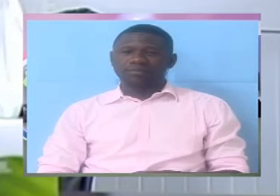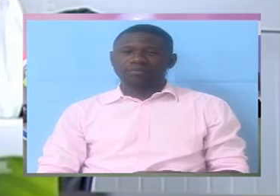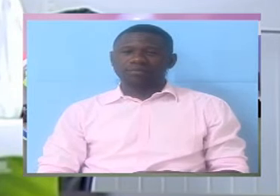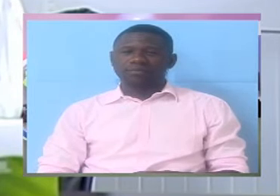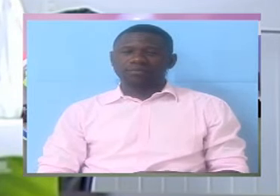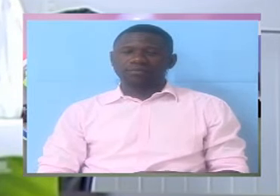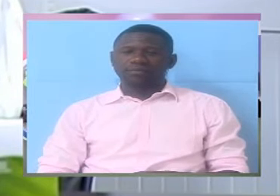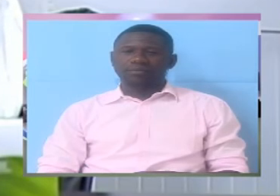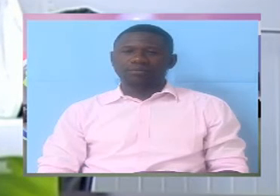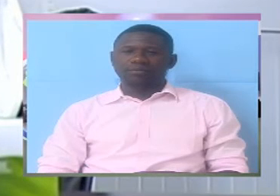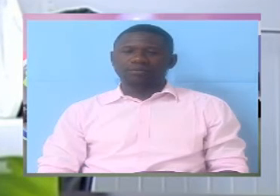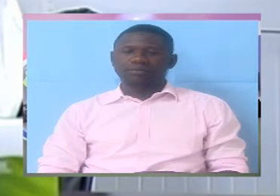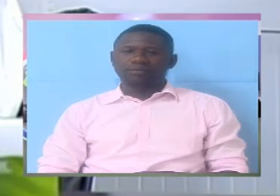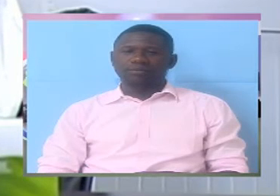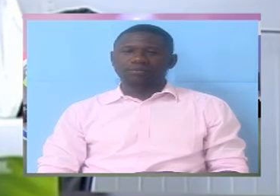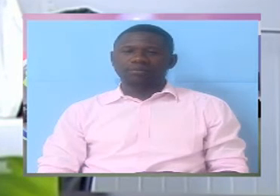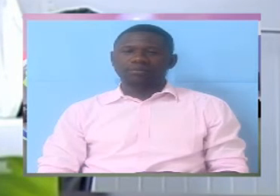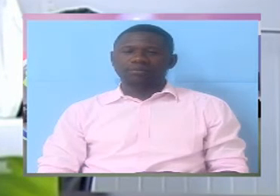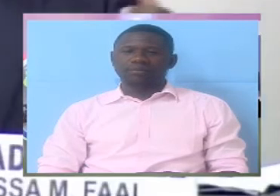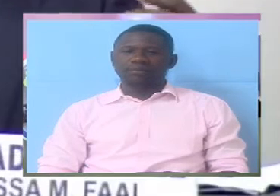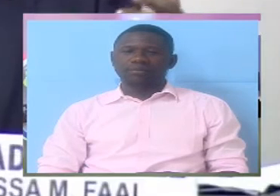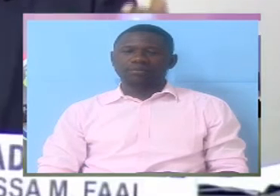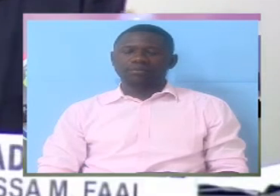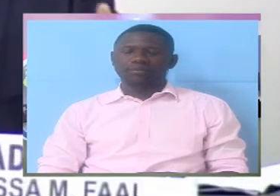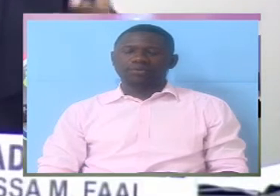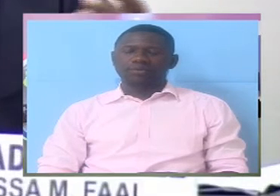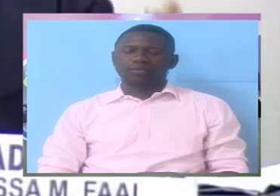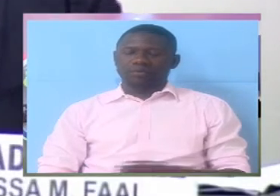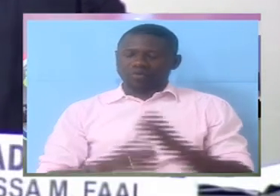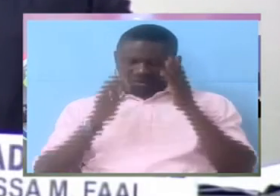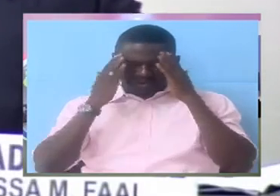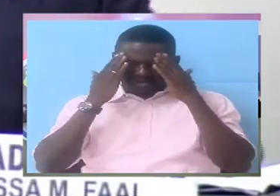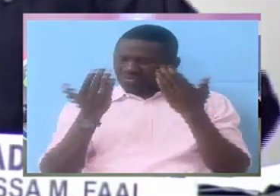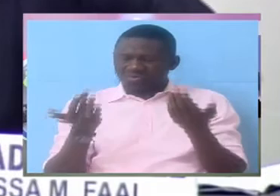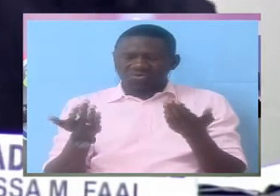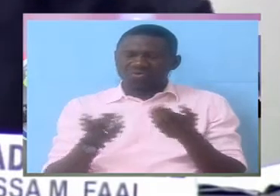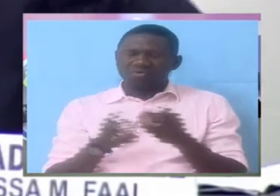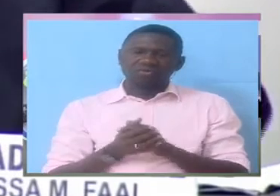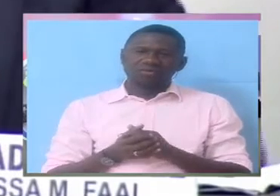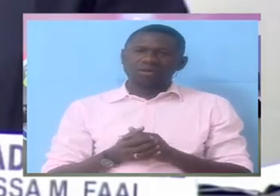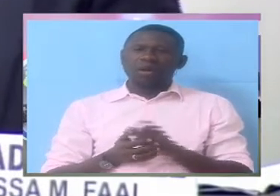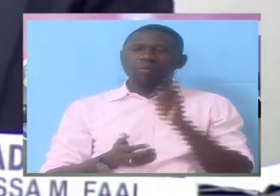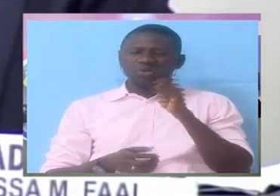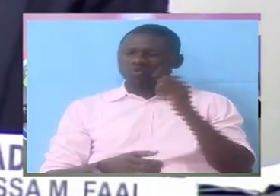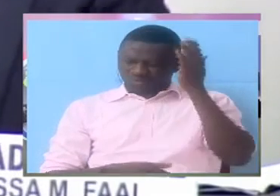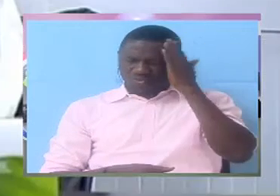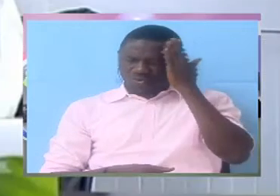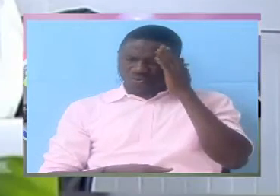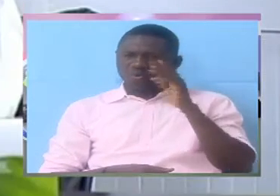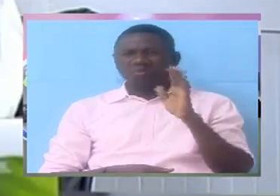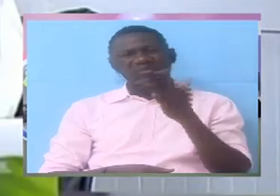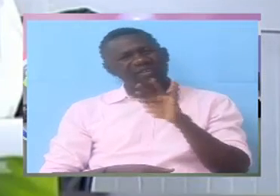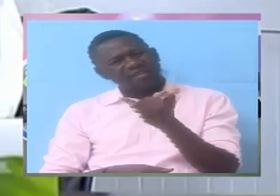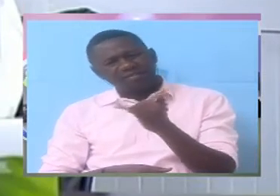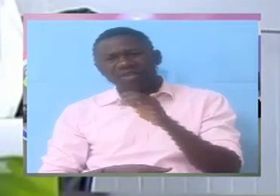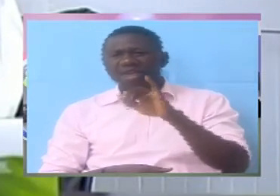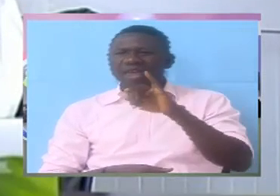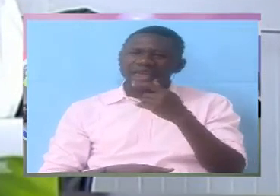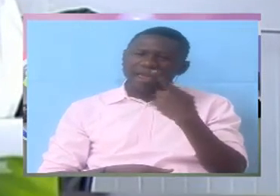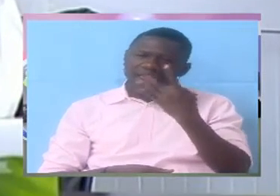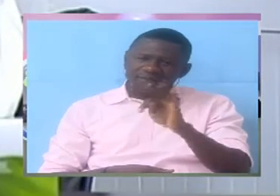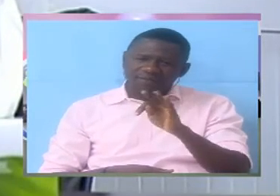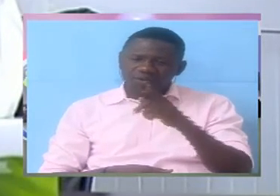know, but well, you should know whether you're changing your mind or no, not. Sedo, inya na lona la fo ilafte